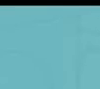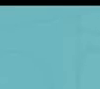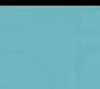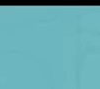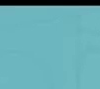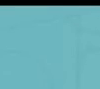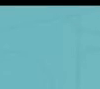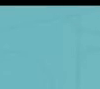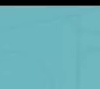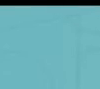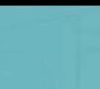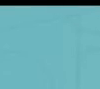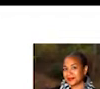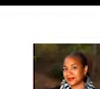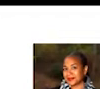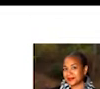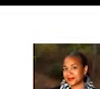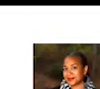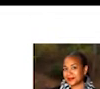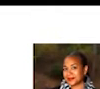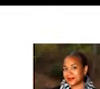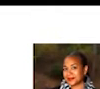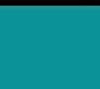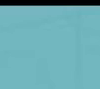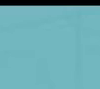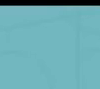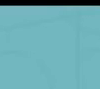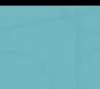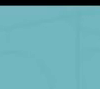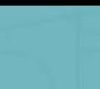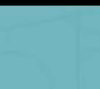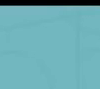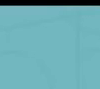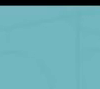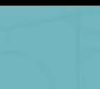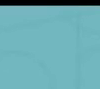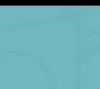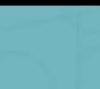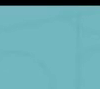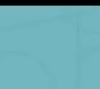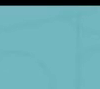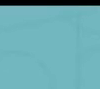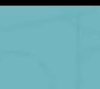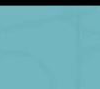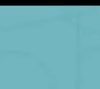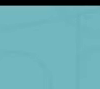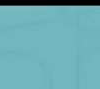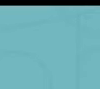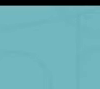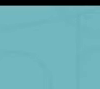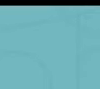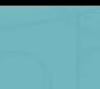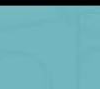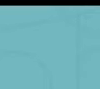to my work as a sign language, ended up working as a sign language interpreter in the Disaster Recovery